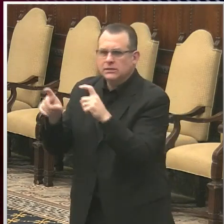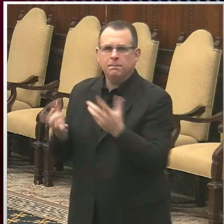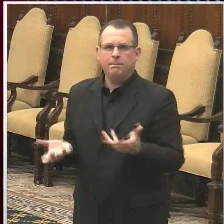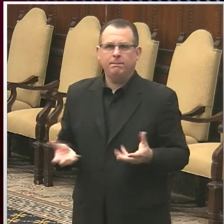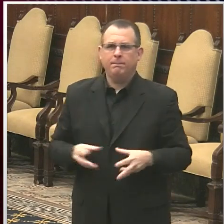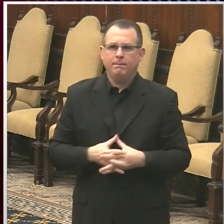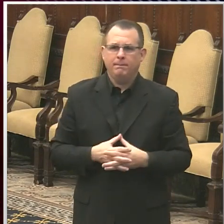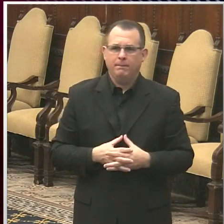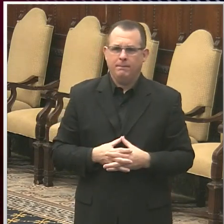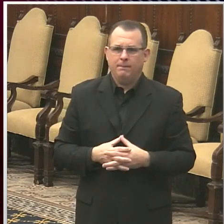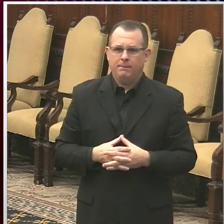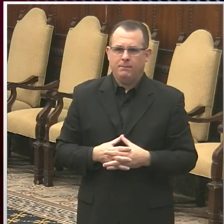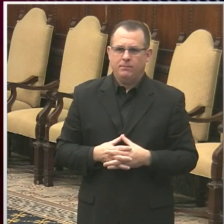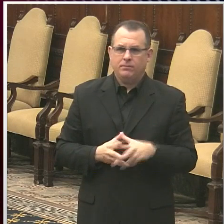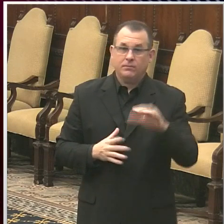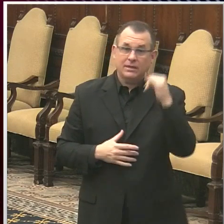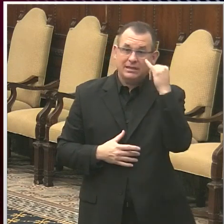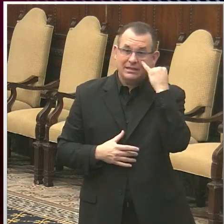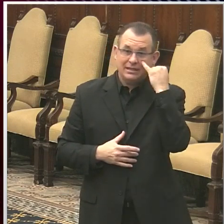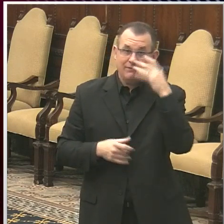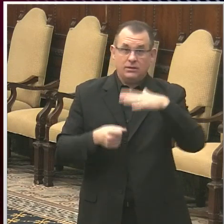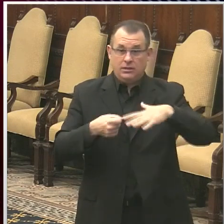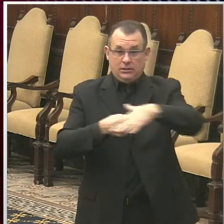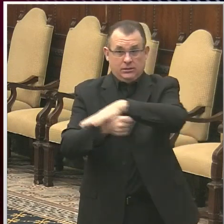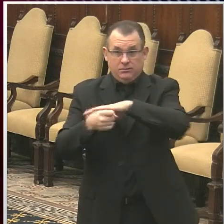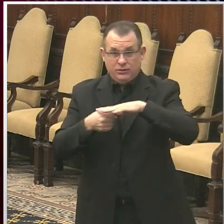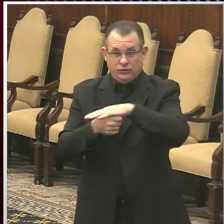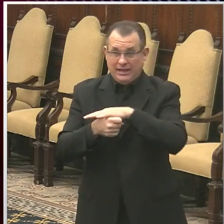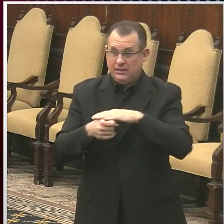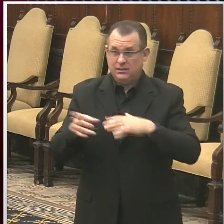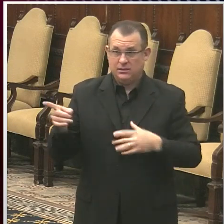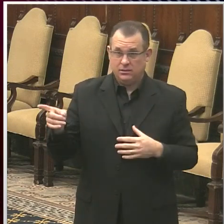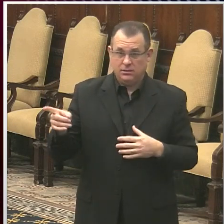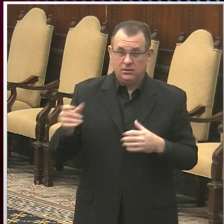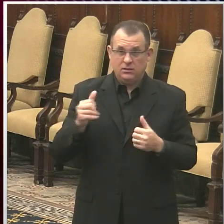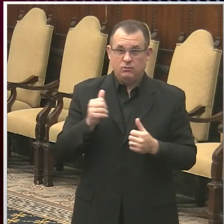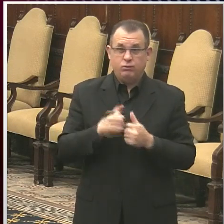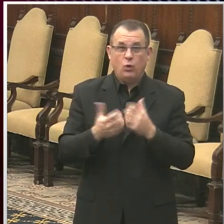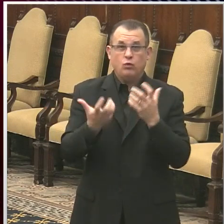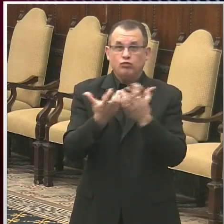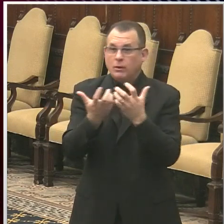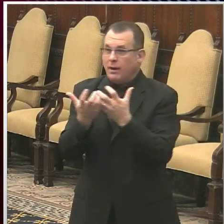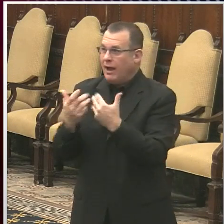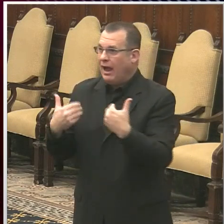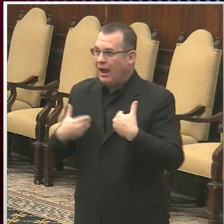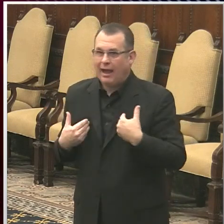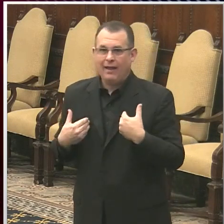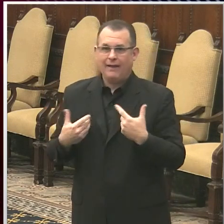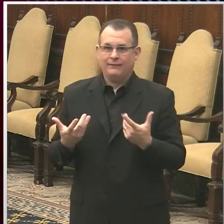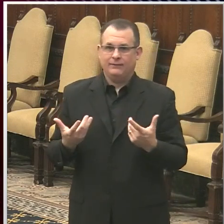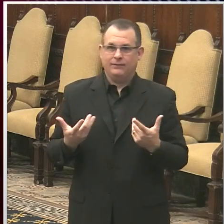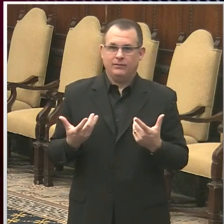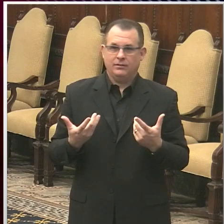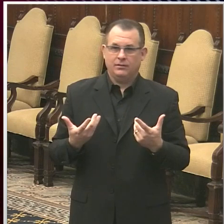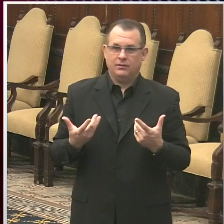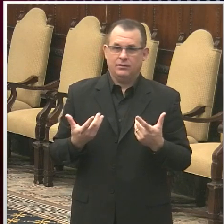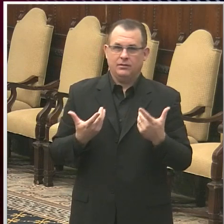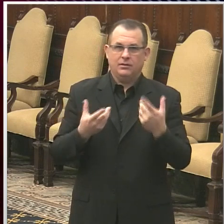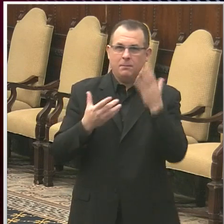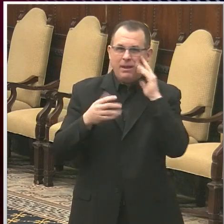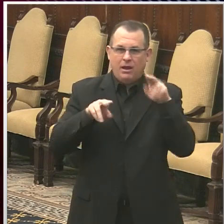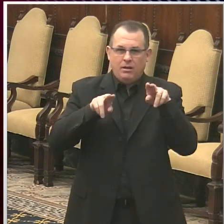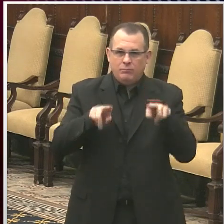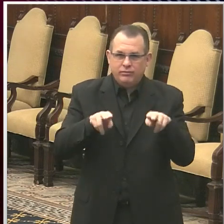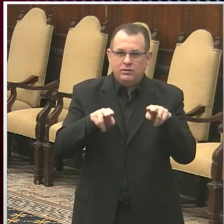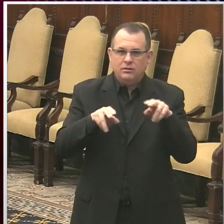you're in a space where like most of your roommates have had it, do you get it, or do you just get it because you're